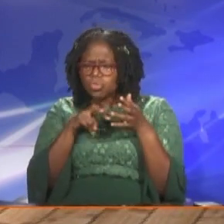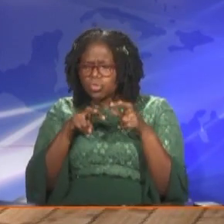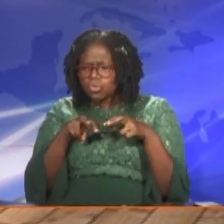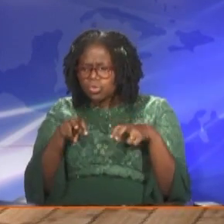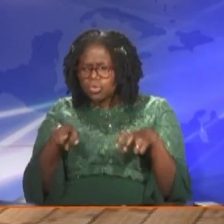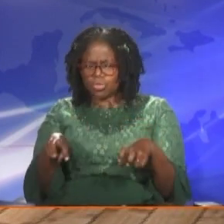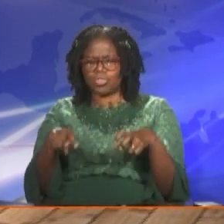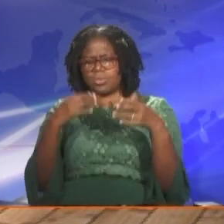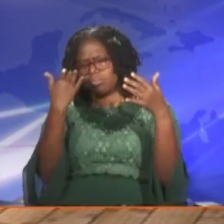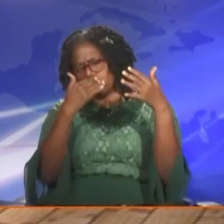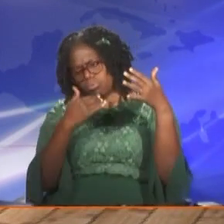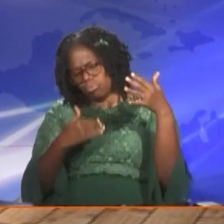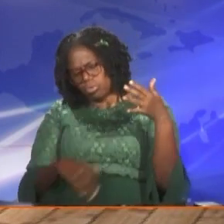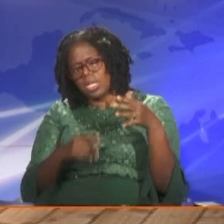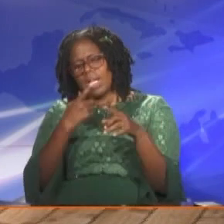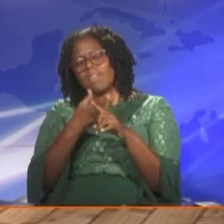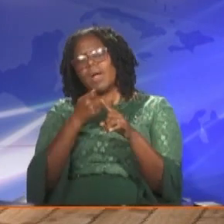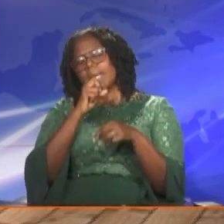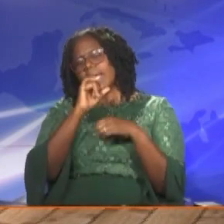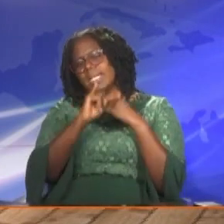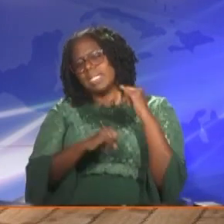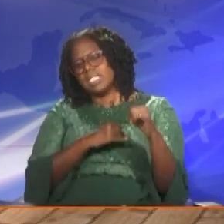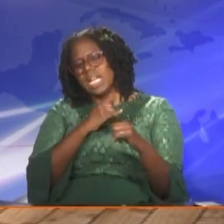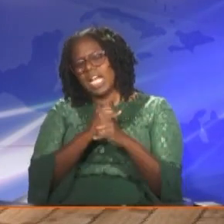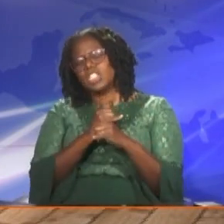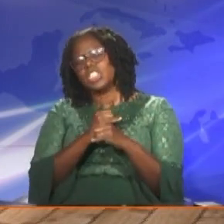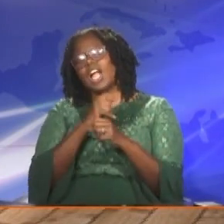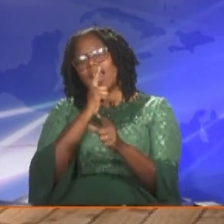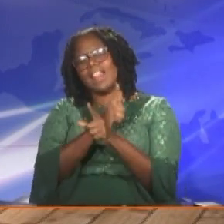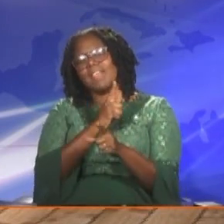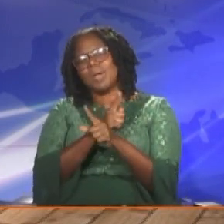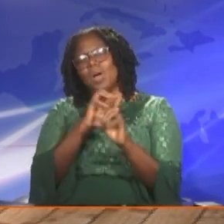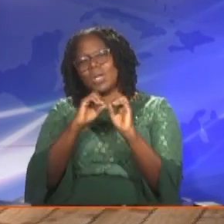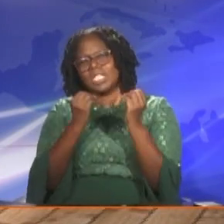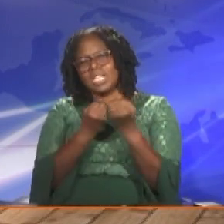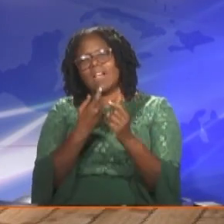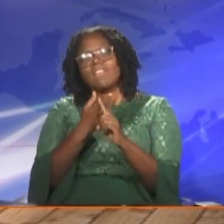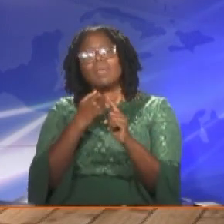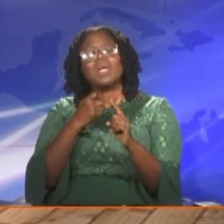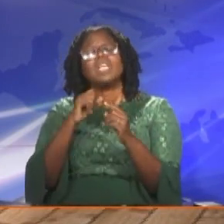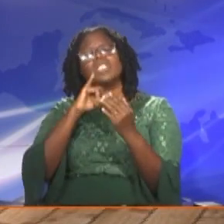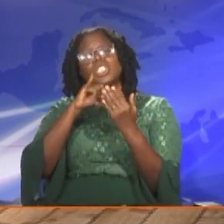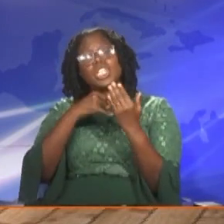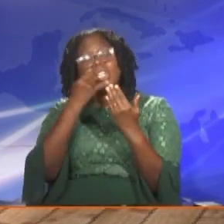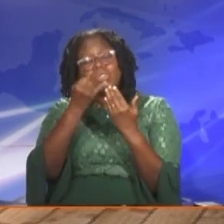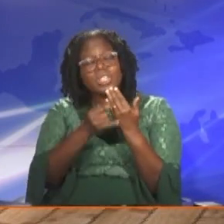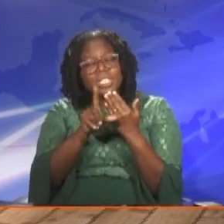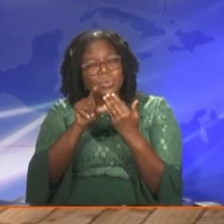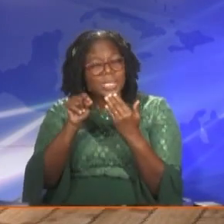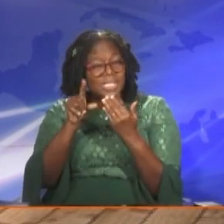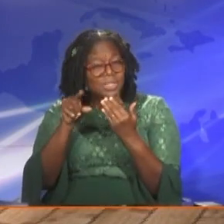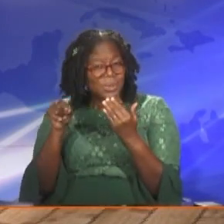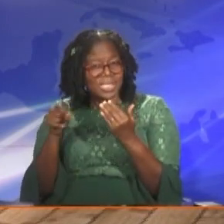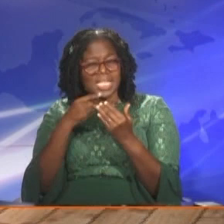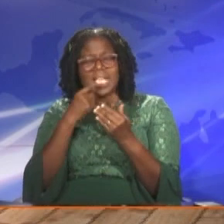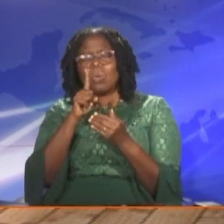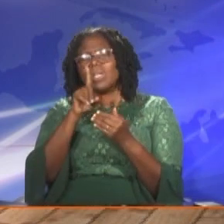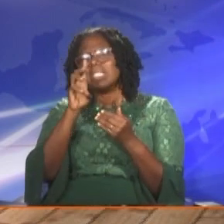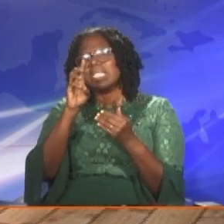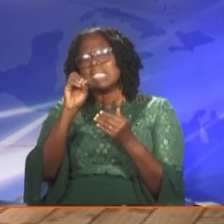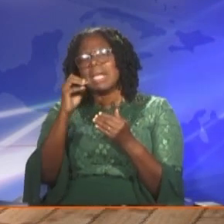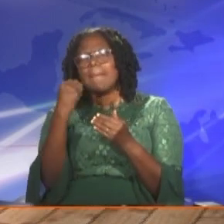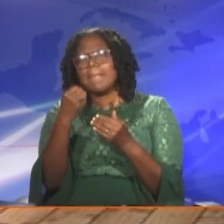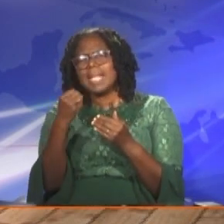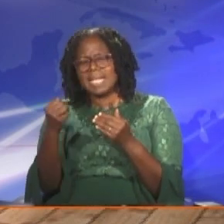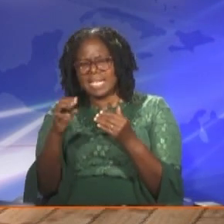Organization as at January 2020 estimated that there were approximately 160 million children